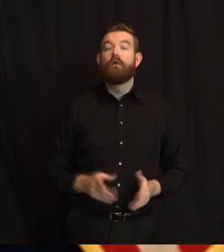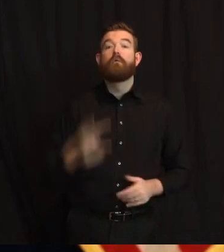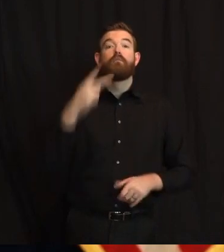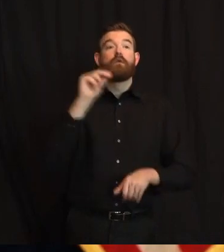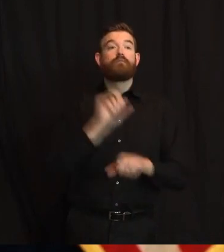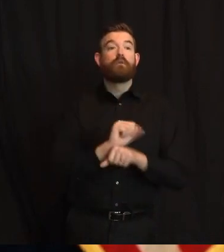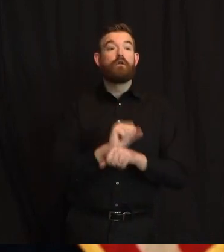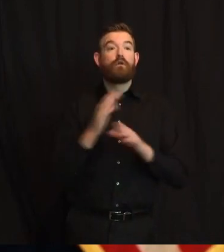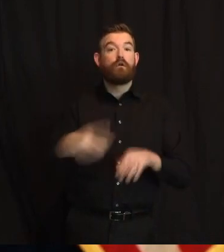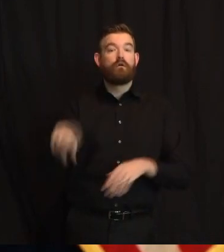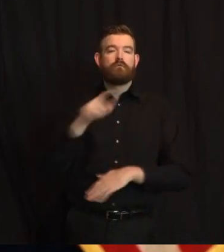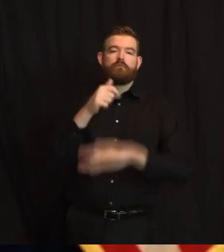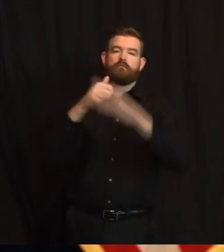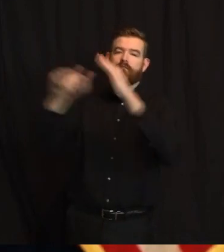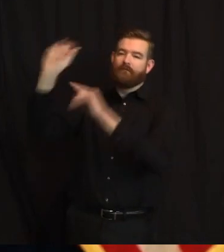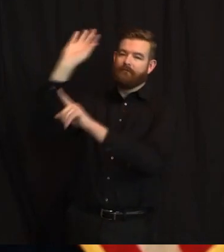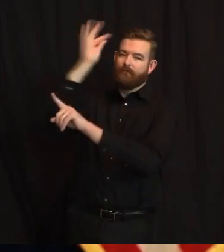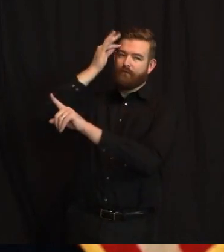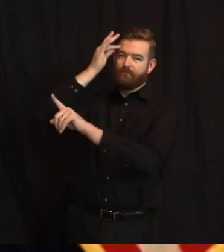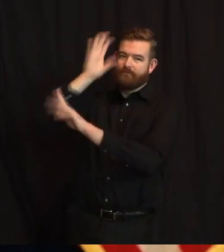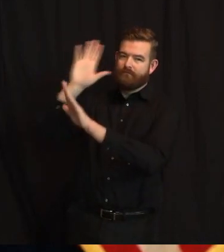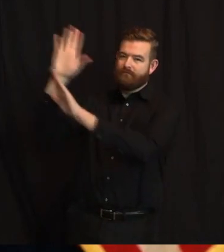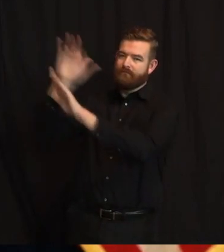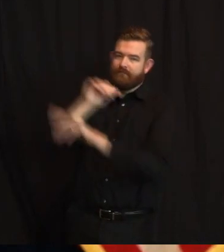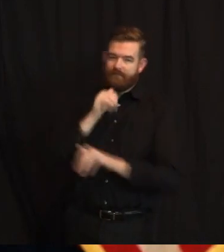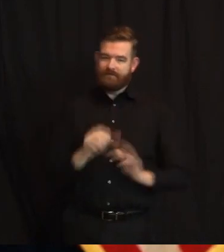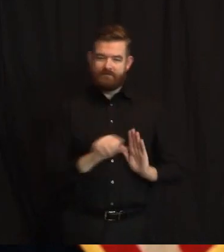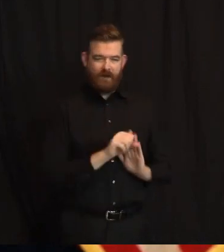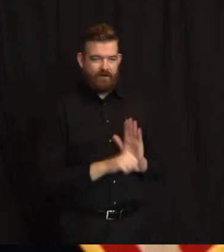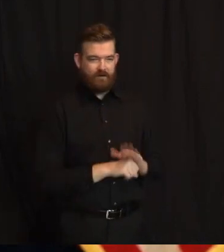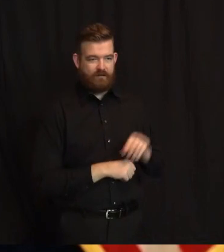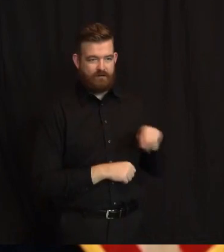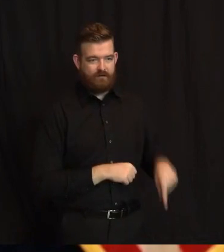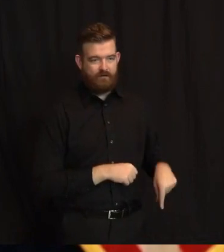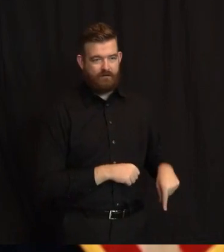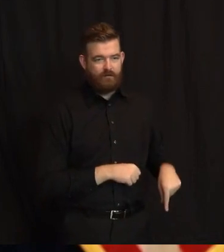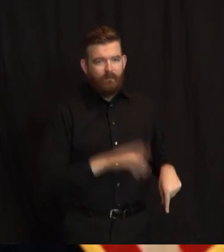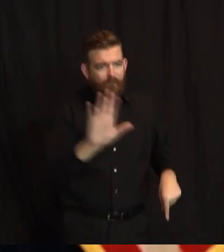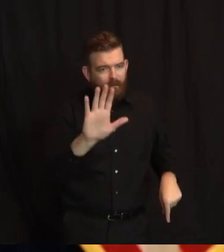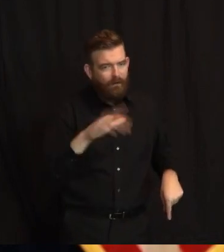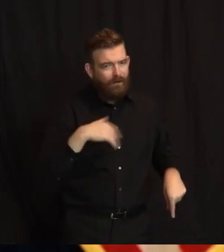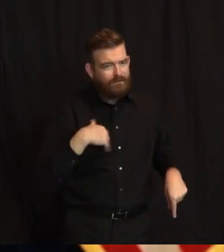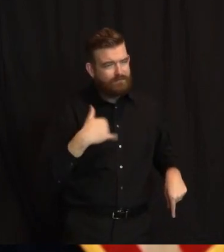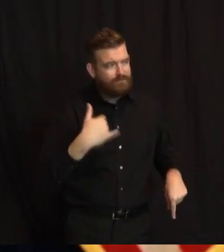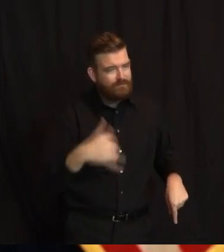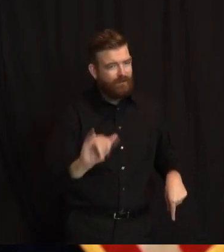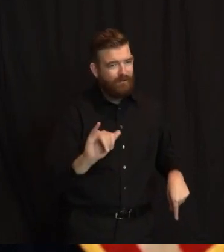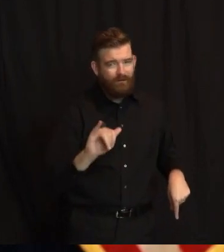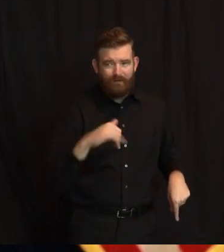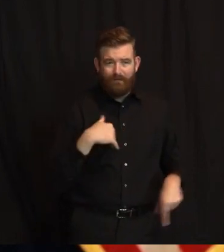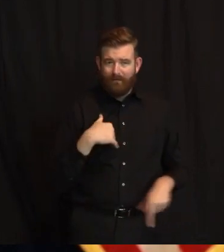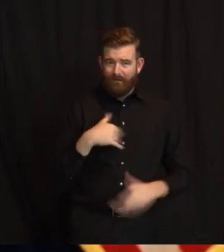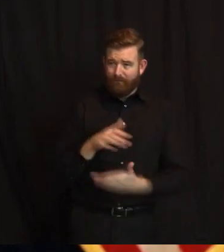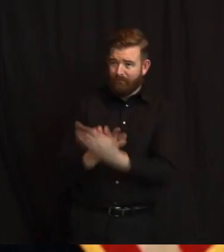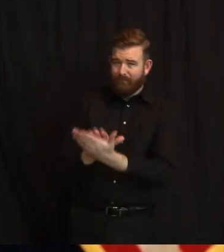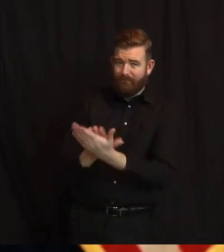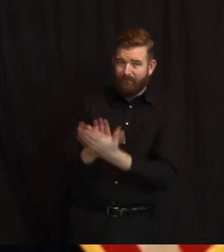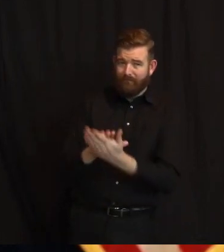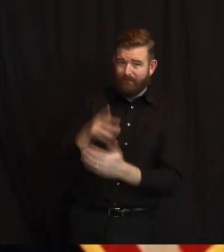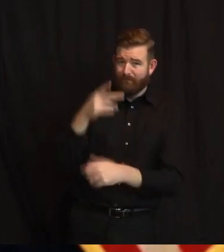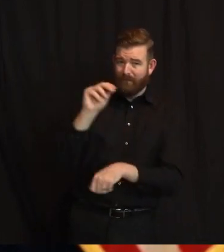aegis, not state aegis, but it must be said that postal workers are out there with diminished ranks, as far as I can tell, at least through